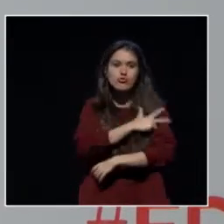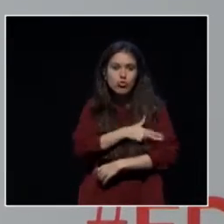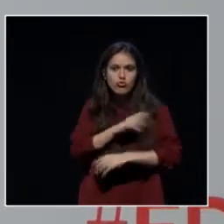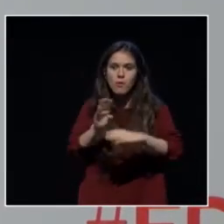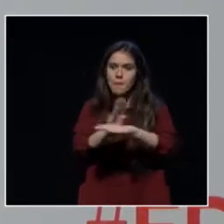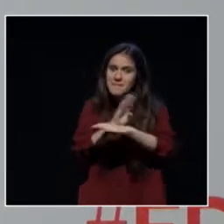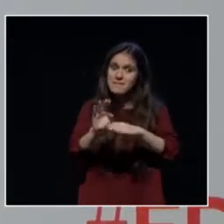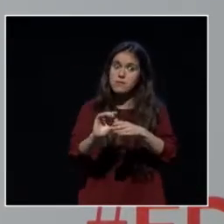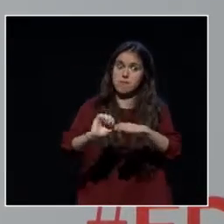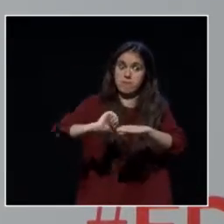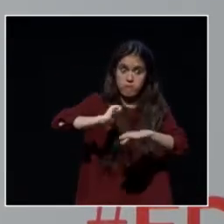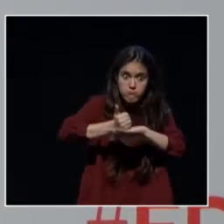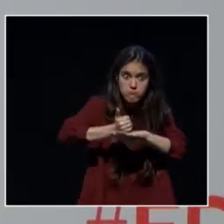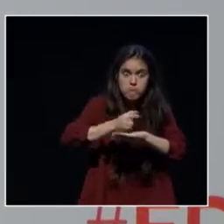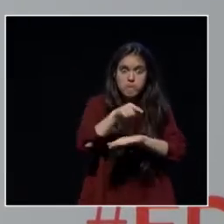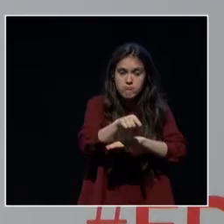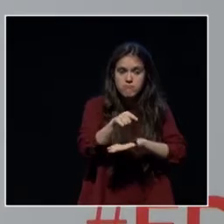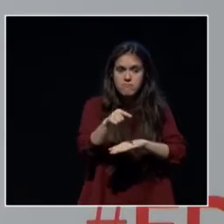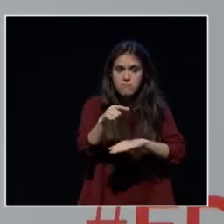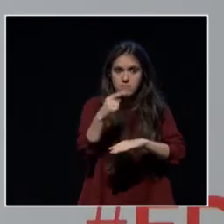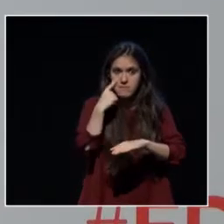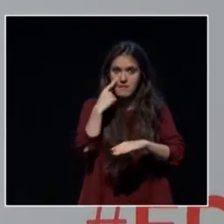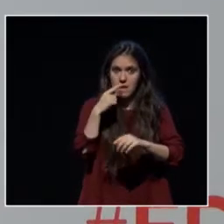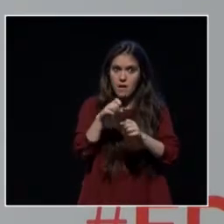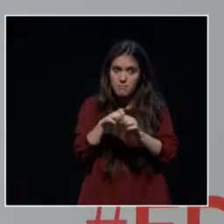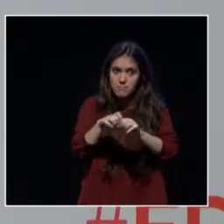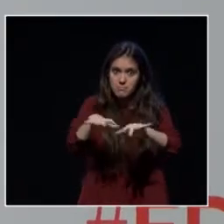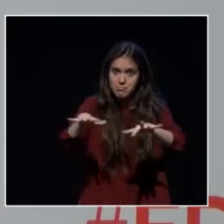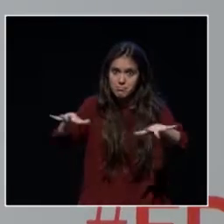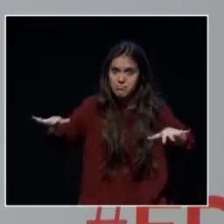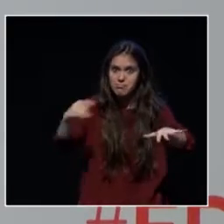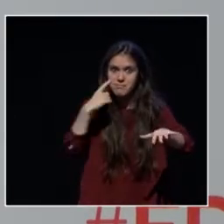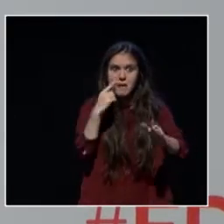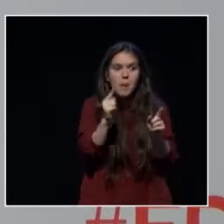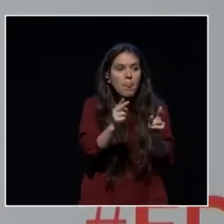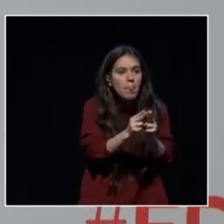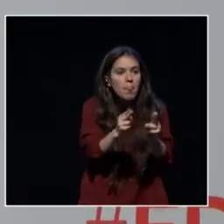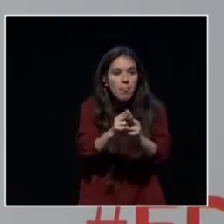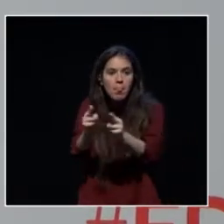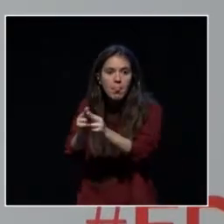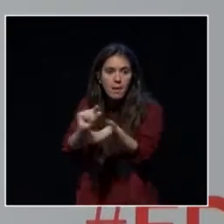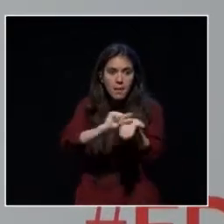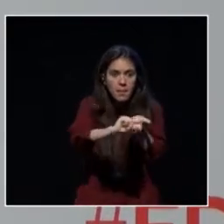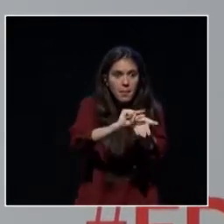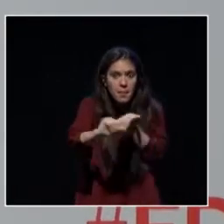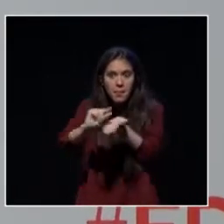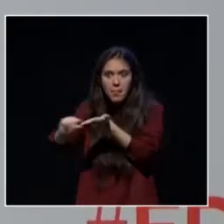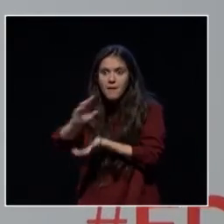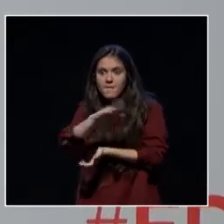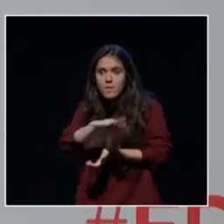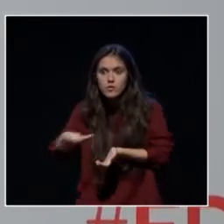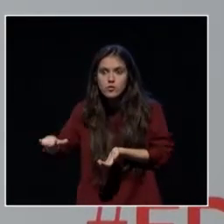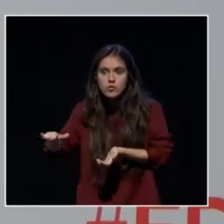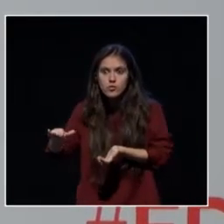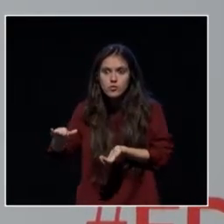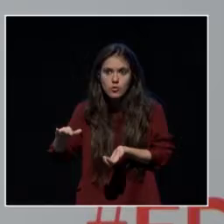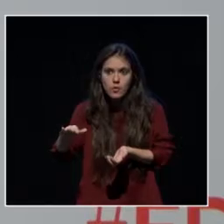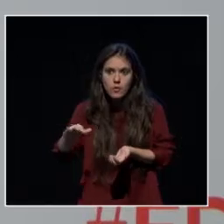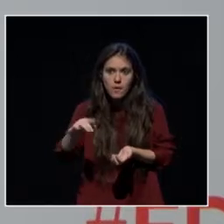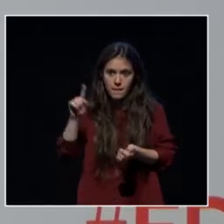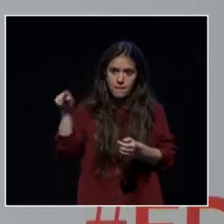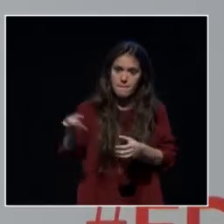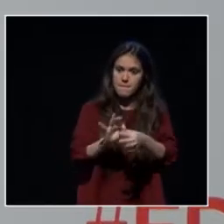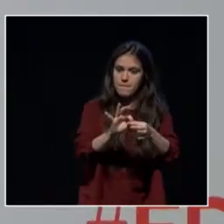We found the yogurt as a vehicle, put all the micronutrients which are missing in the child into the yogurt. Made